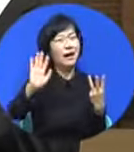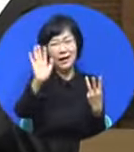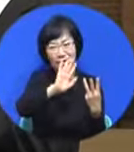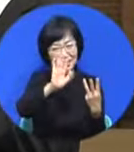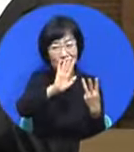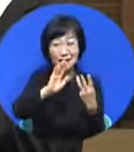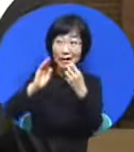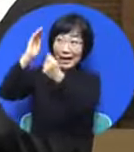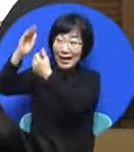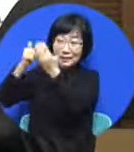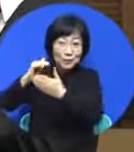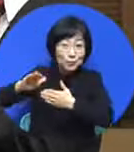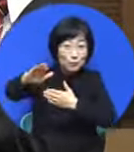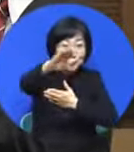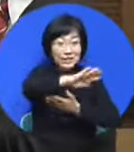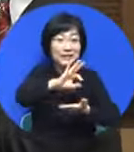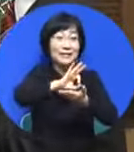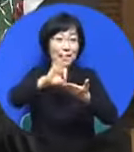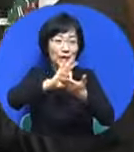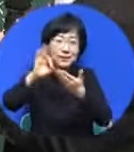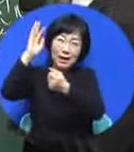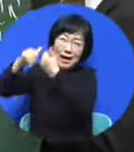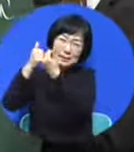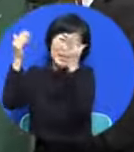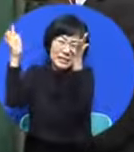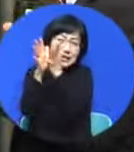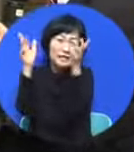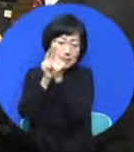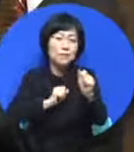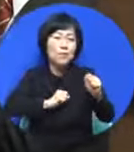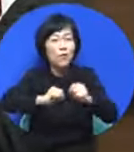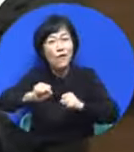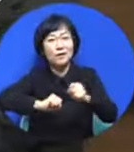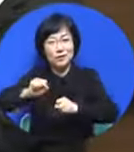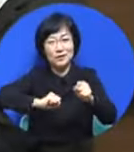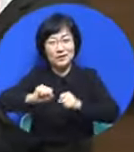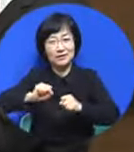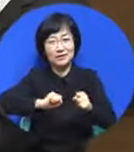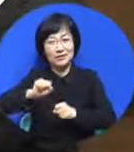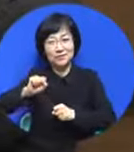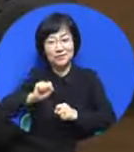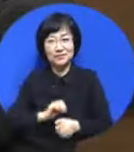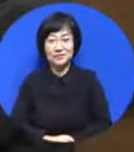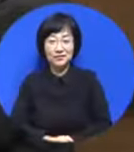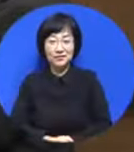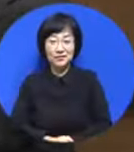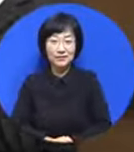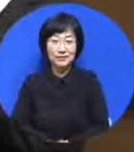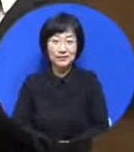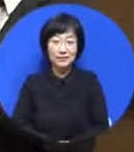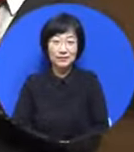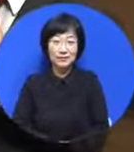It means that evangelism and missions is not accomplished by our own power, but God Himself will do it.